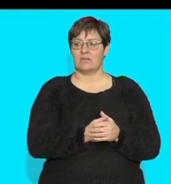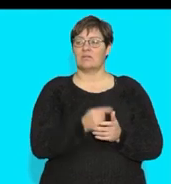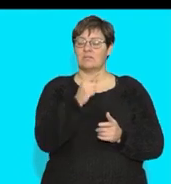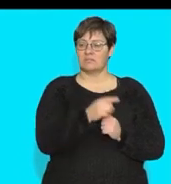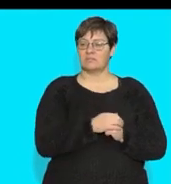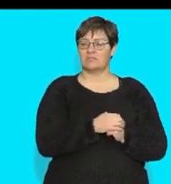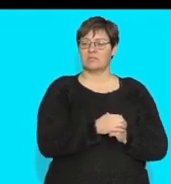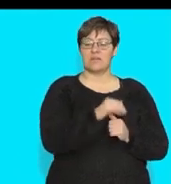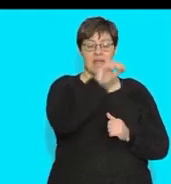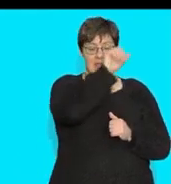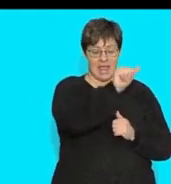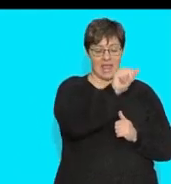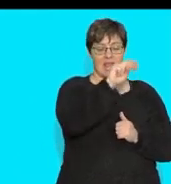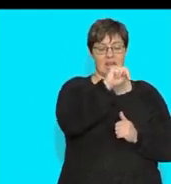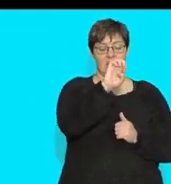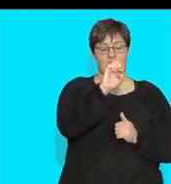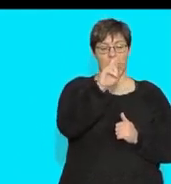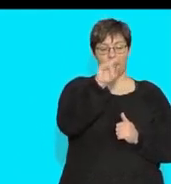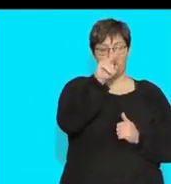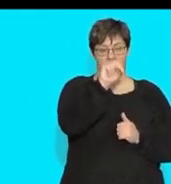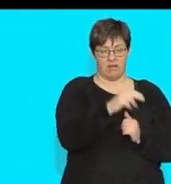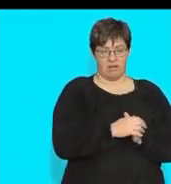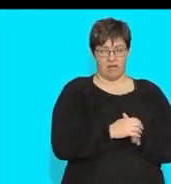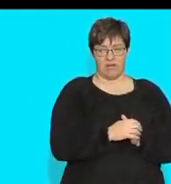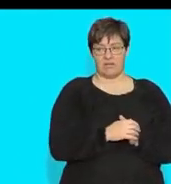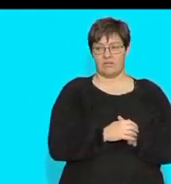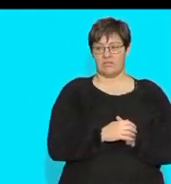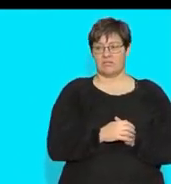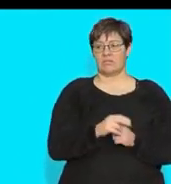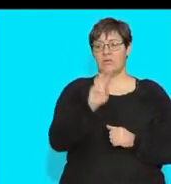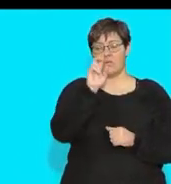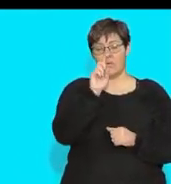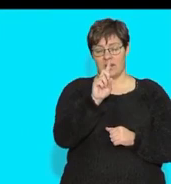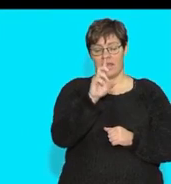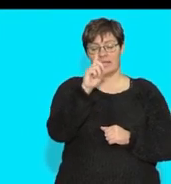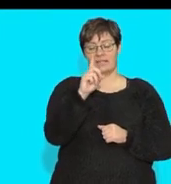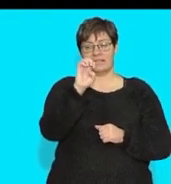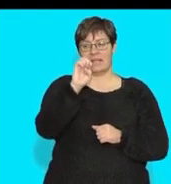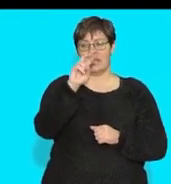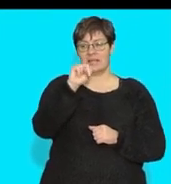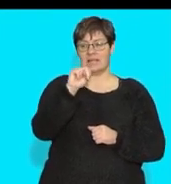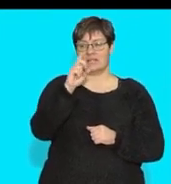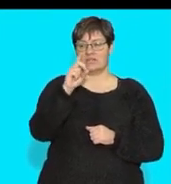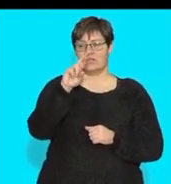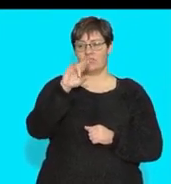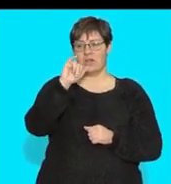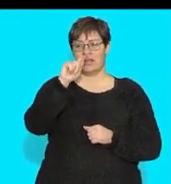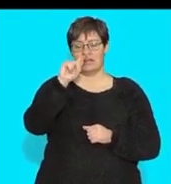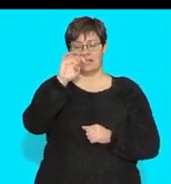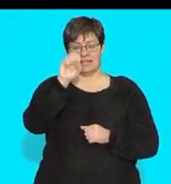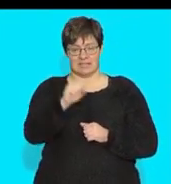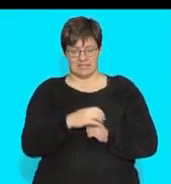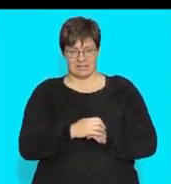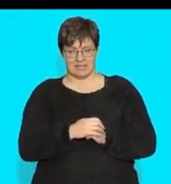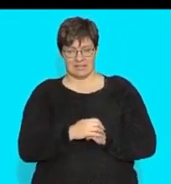number A is a neuron, all right? Number 1 are the dendrites, because I've learned this. So guys, now you see 6